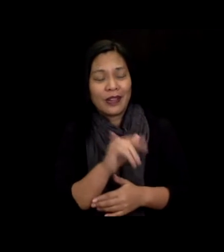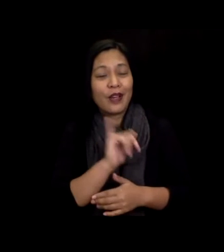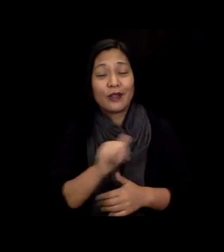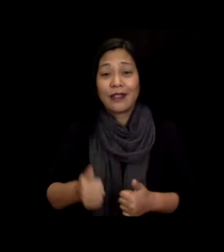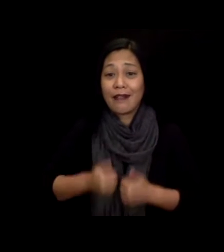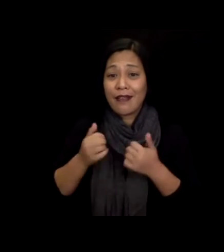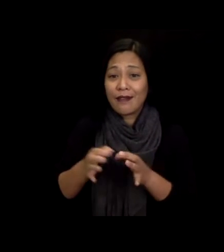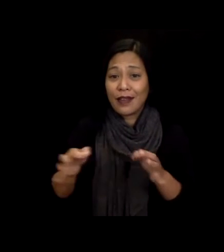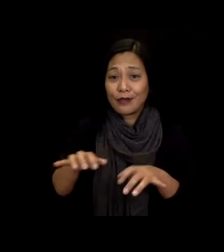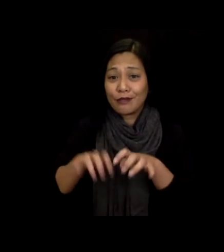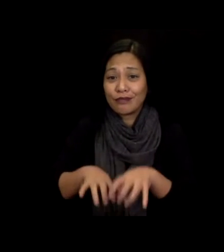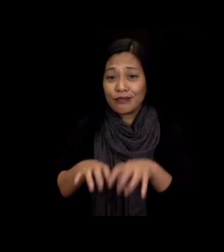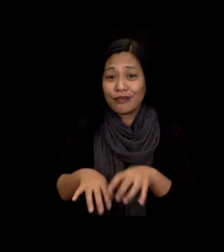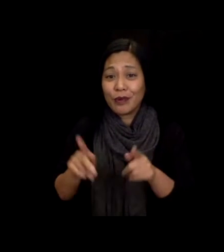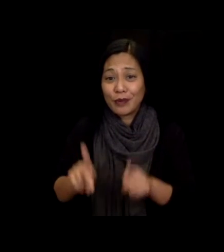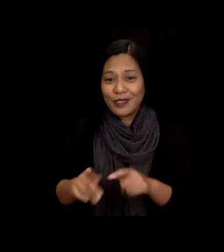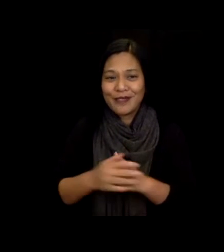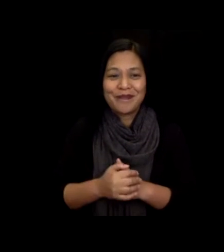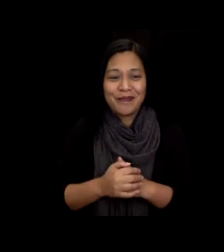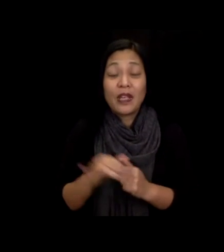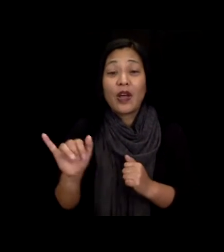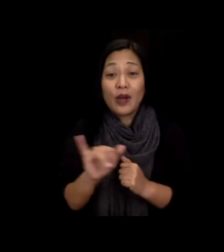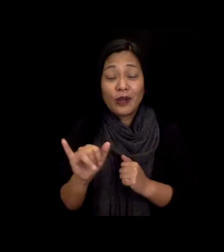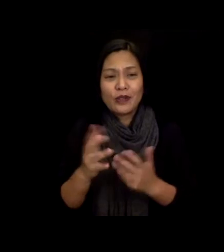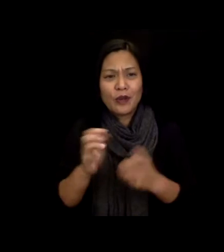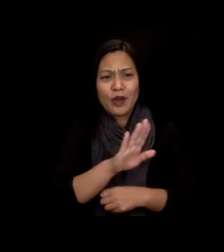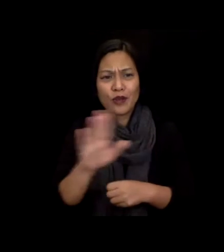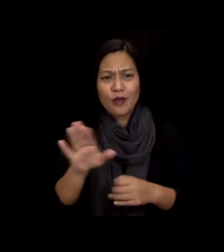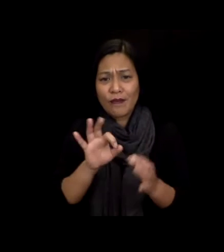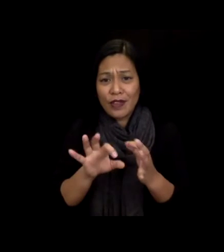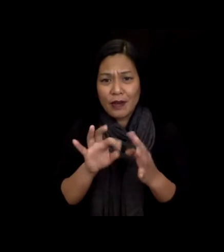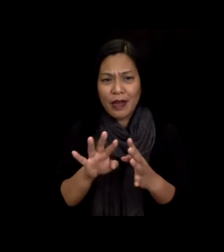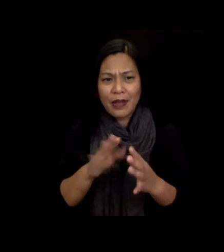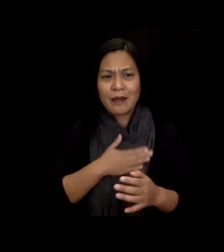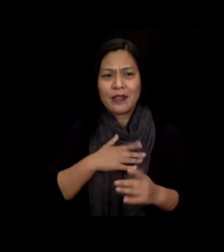captioner. Lastly, we want to hear your feedback about our panels. Please visit